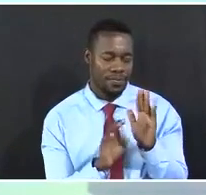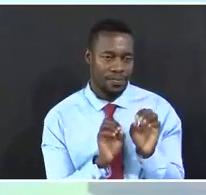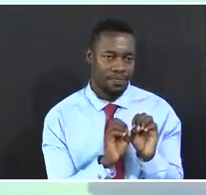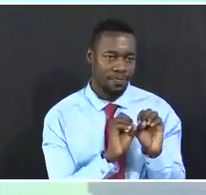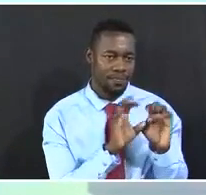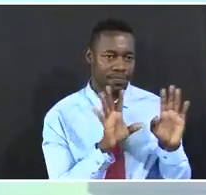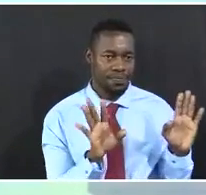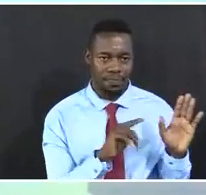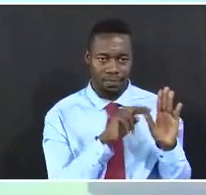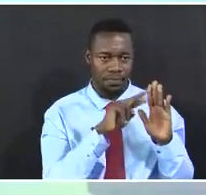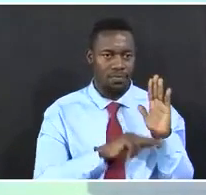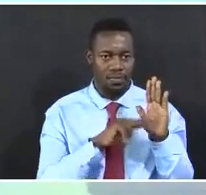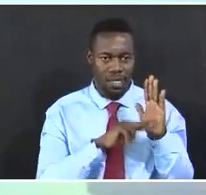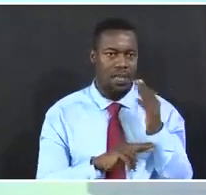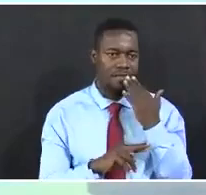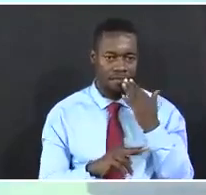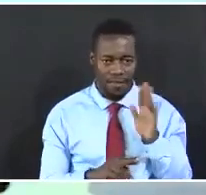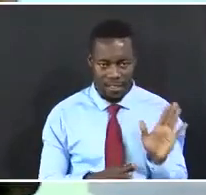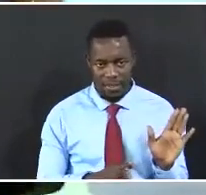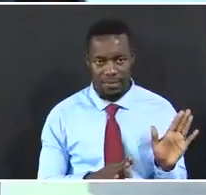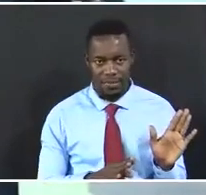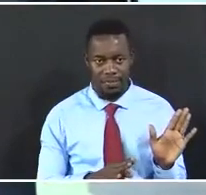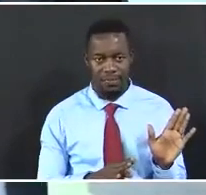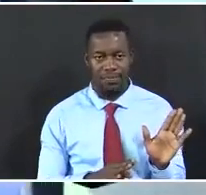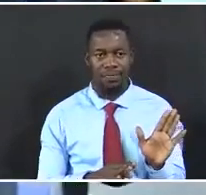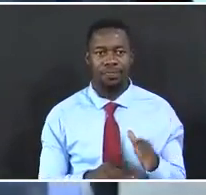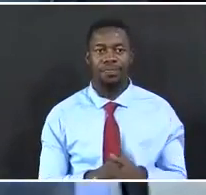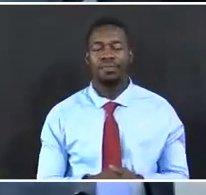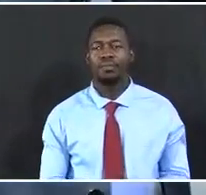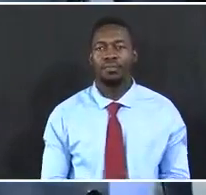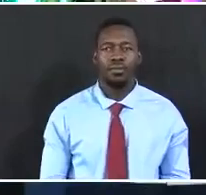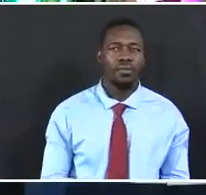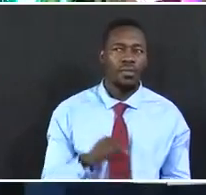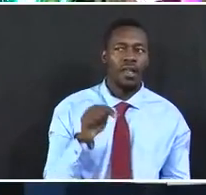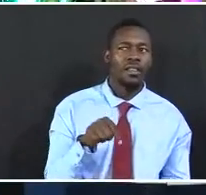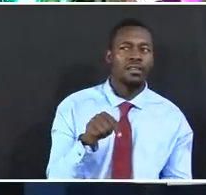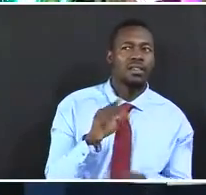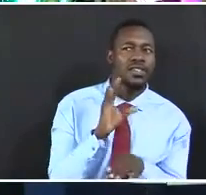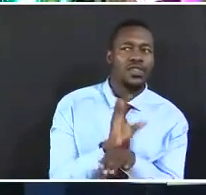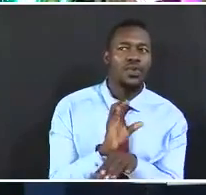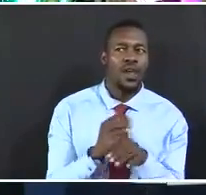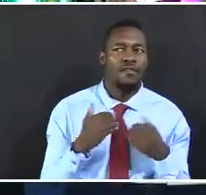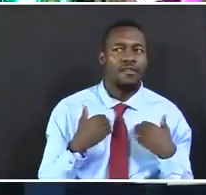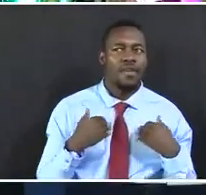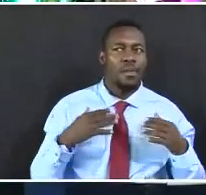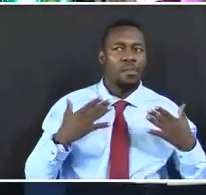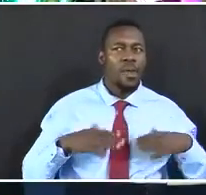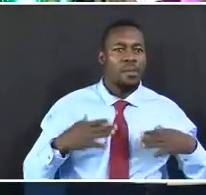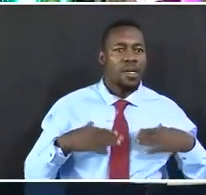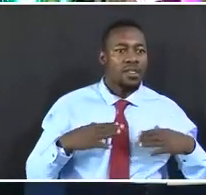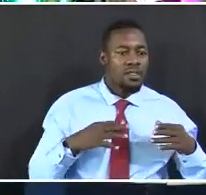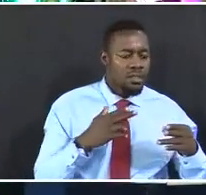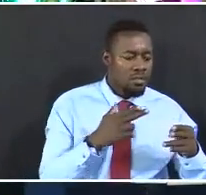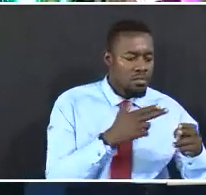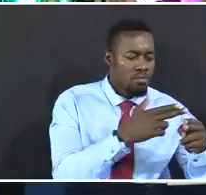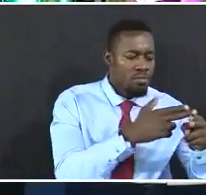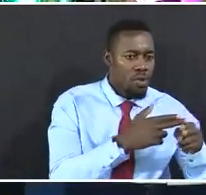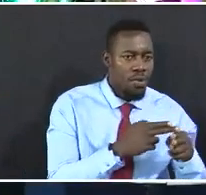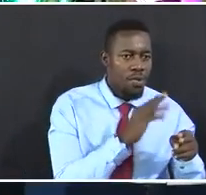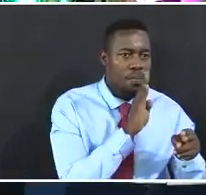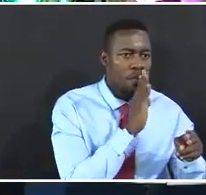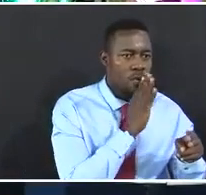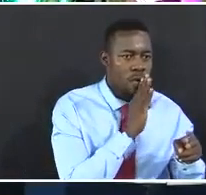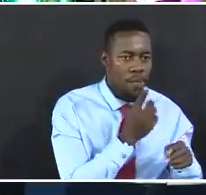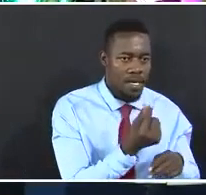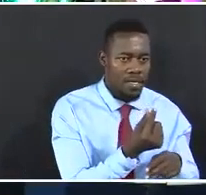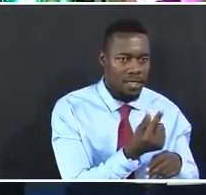alarming. I know, in this church, there are people who borrow money from others, but they never return.